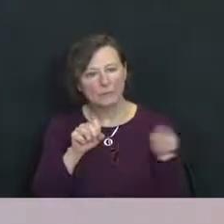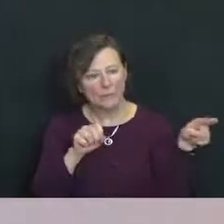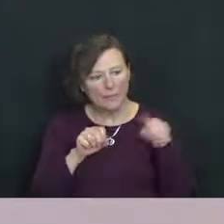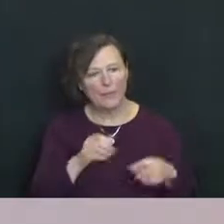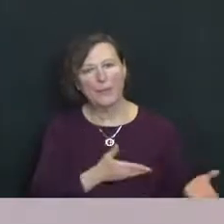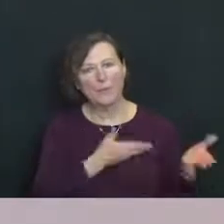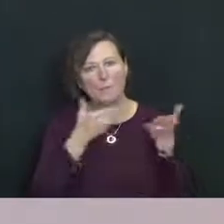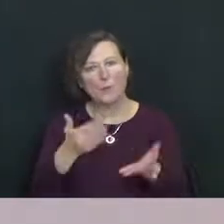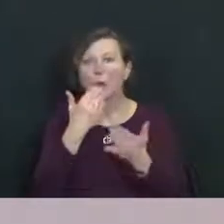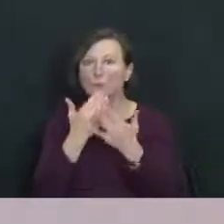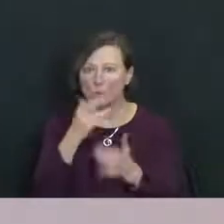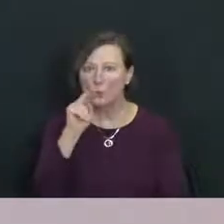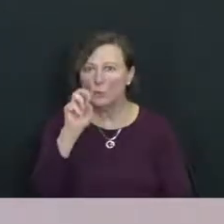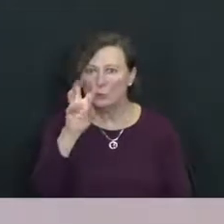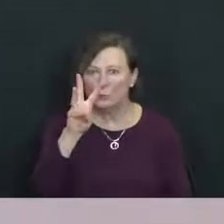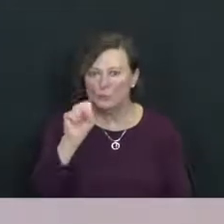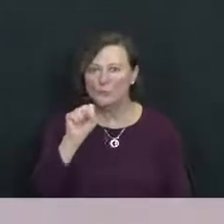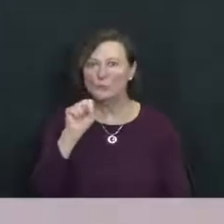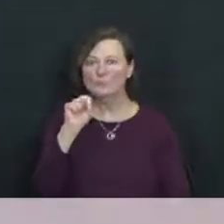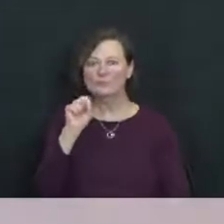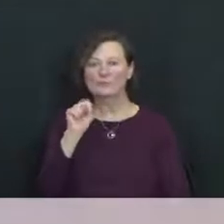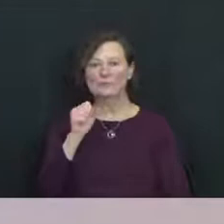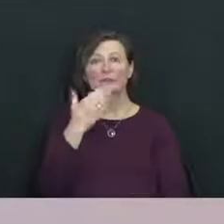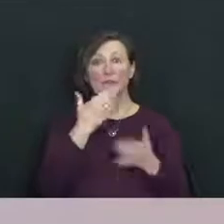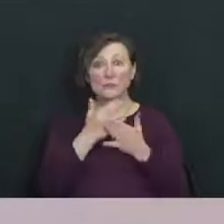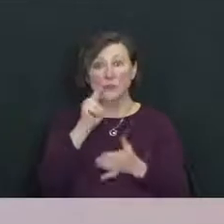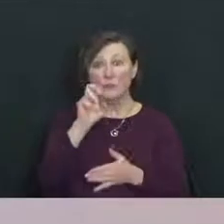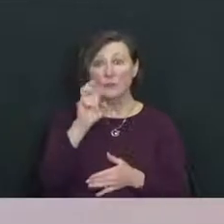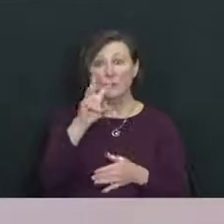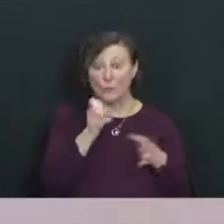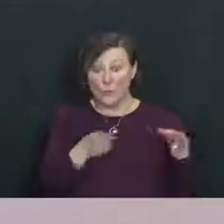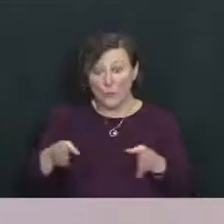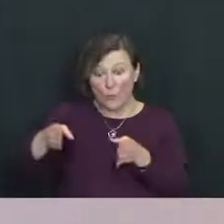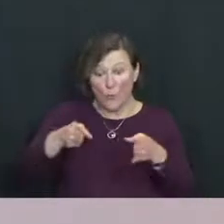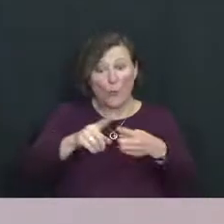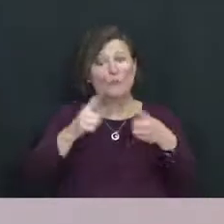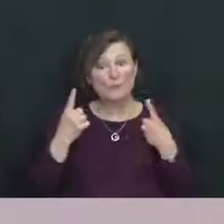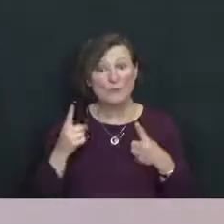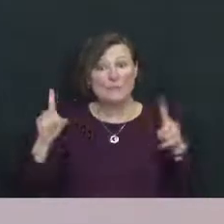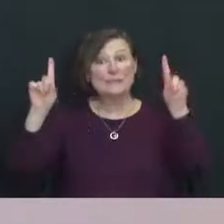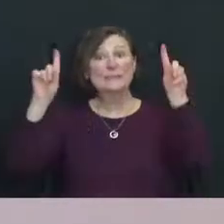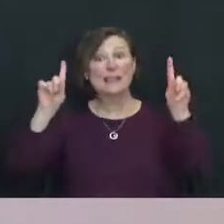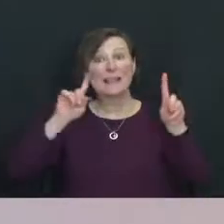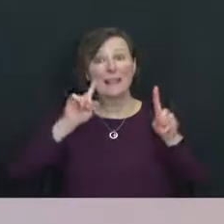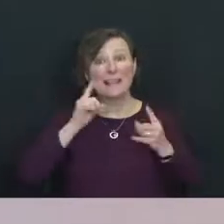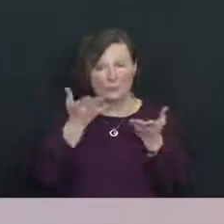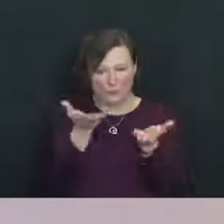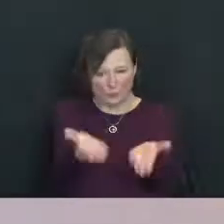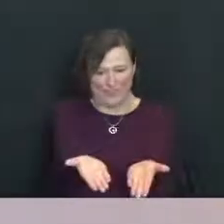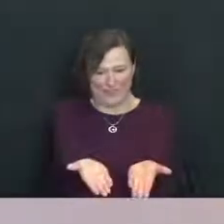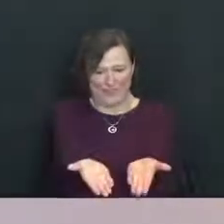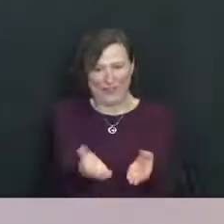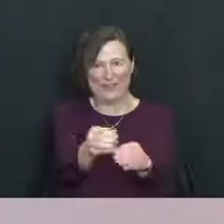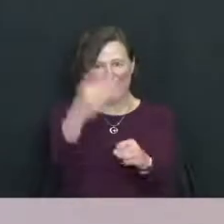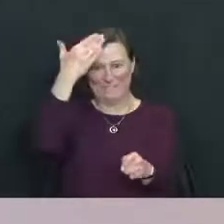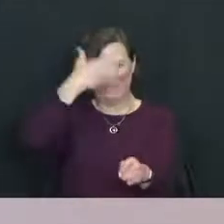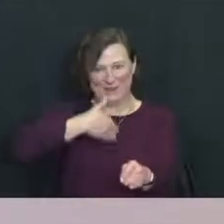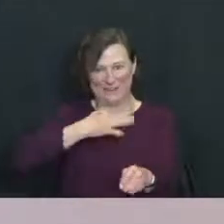good news is that the road to success is right in front of you.